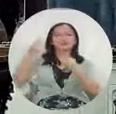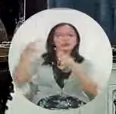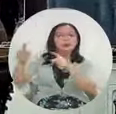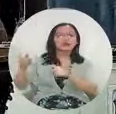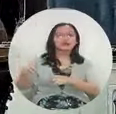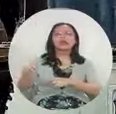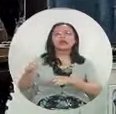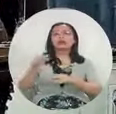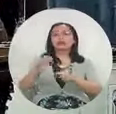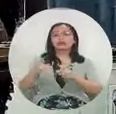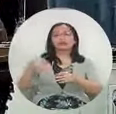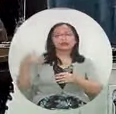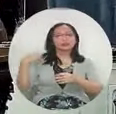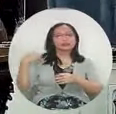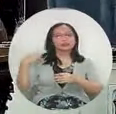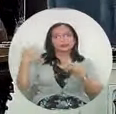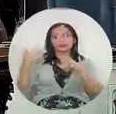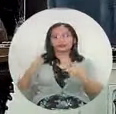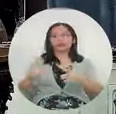Ayaw sa tulog diri.